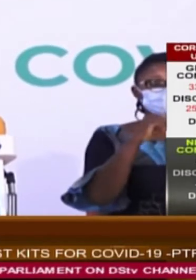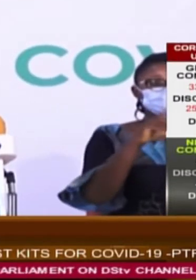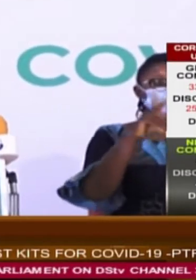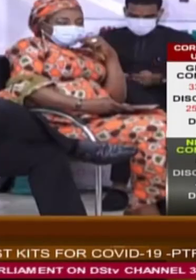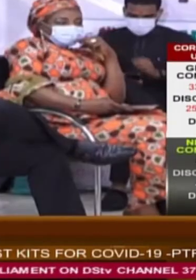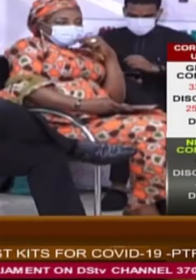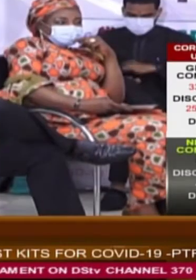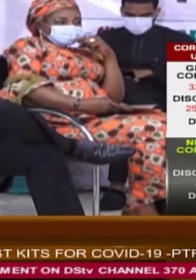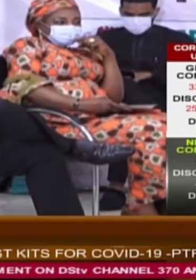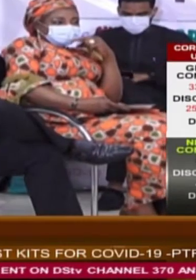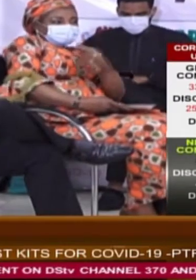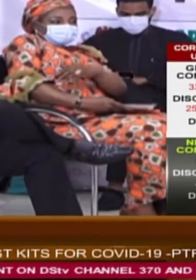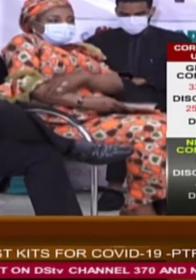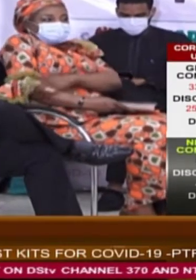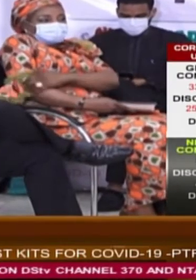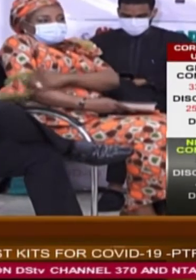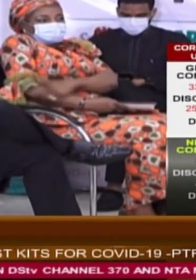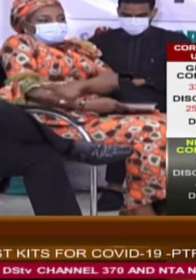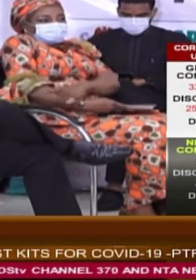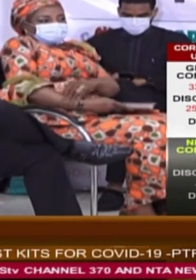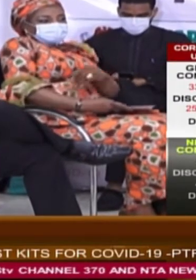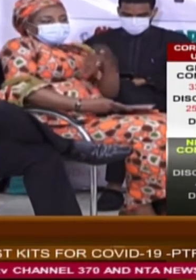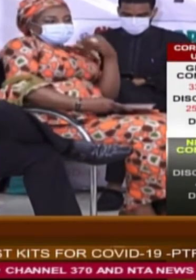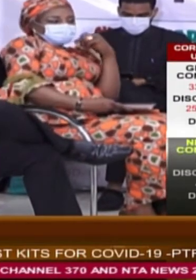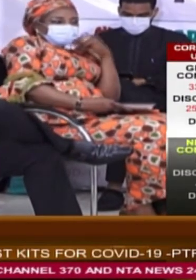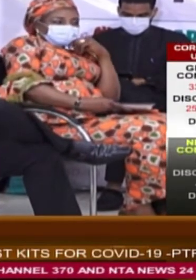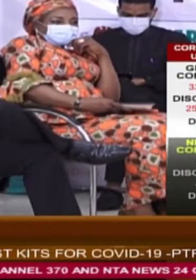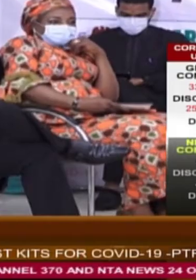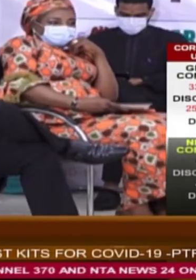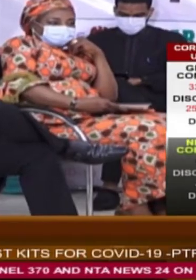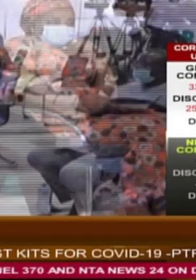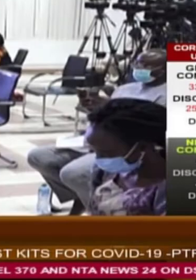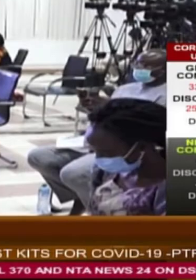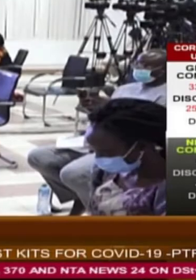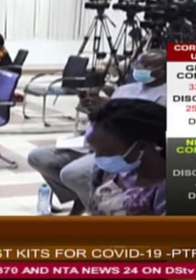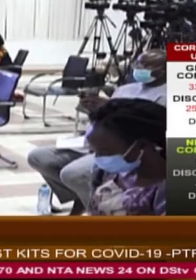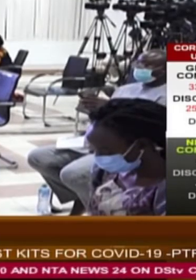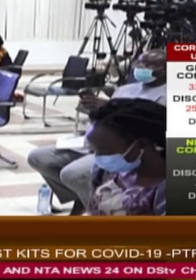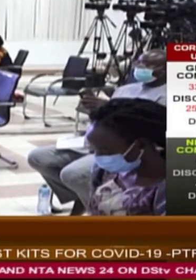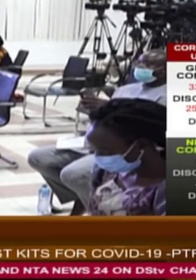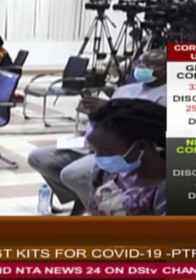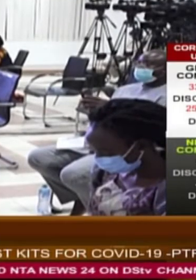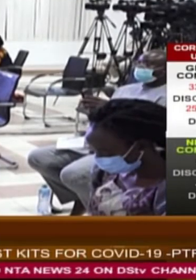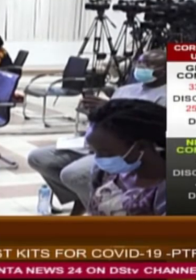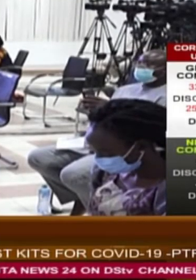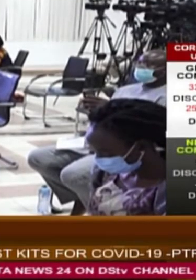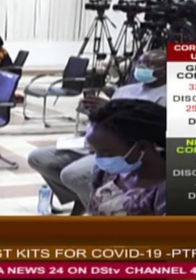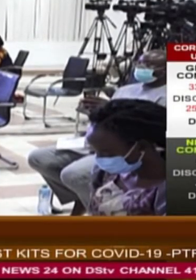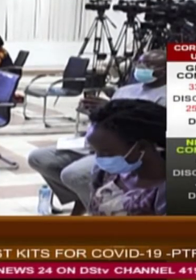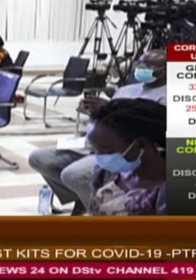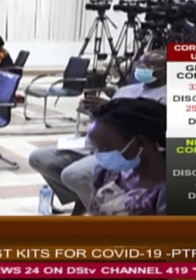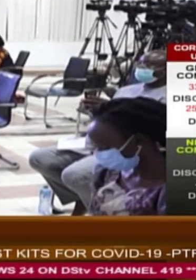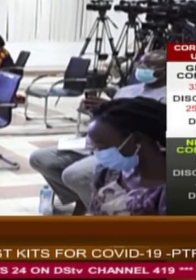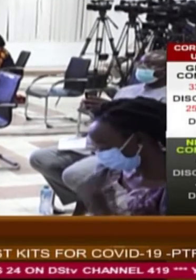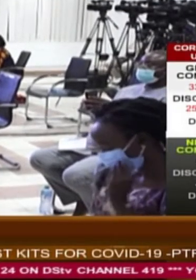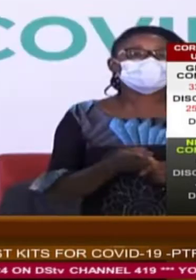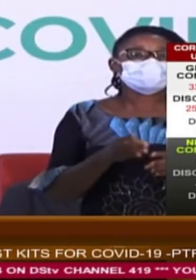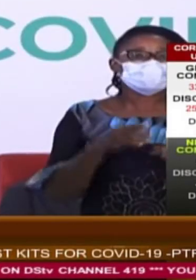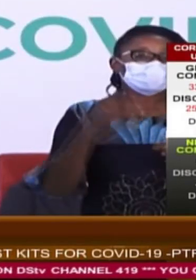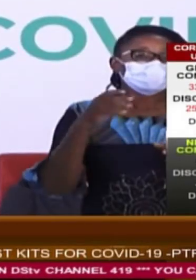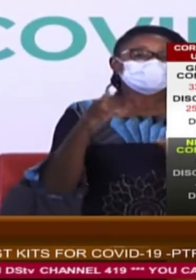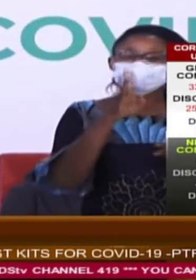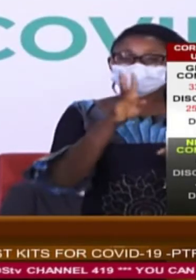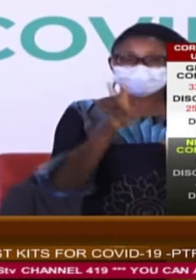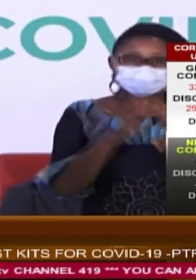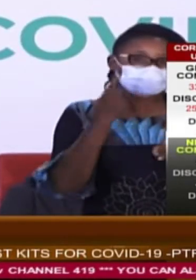distant communities where laboratories are not located to help reduce turnaround time for test results, as well as response time for medical